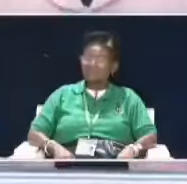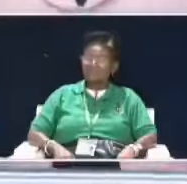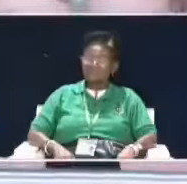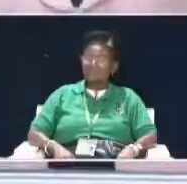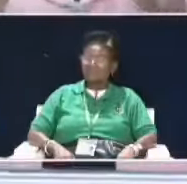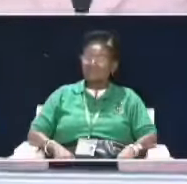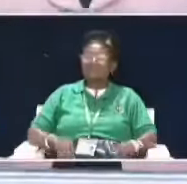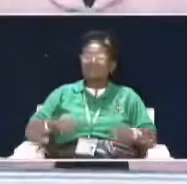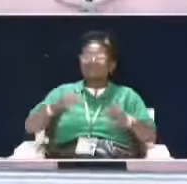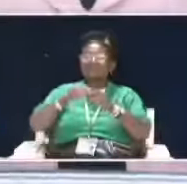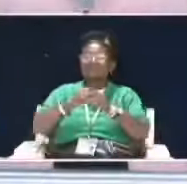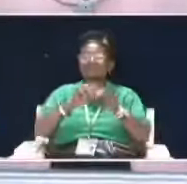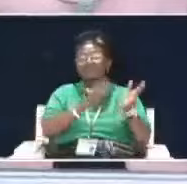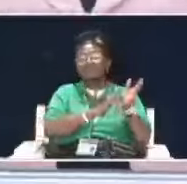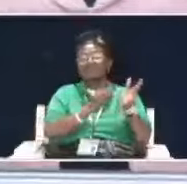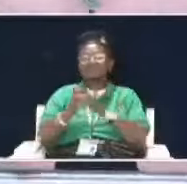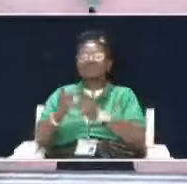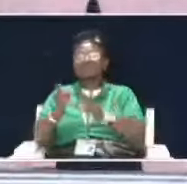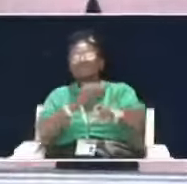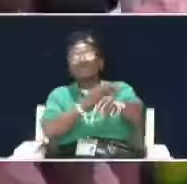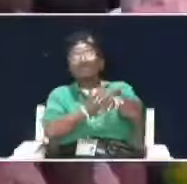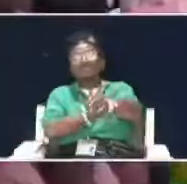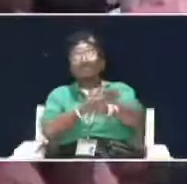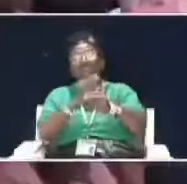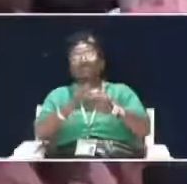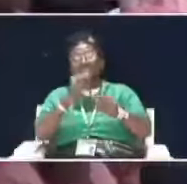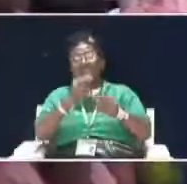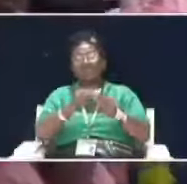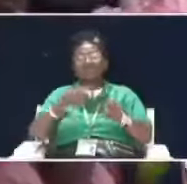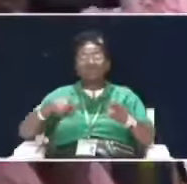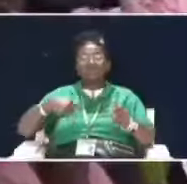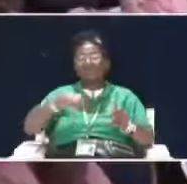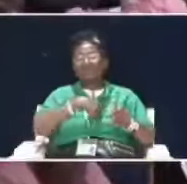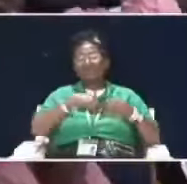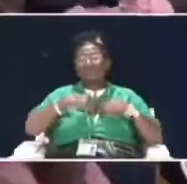In Jesus' mighty name, we have prayed.